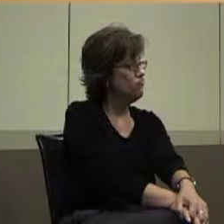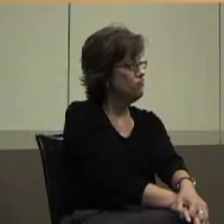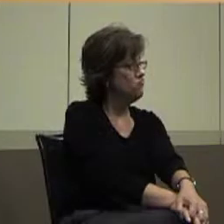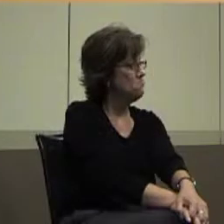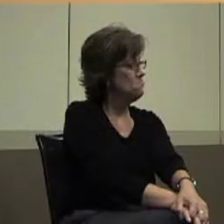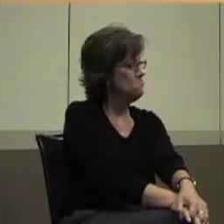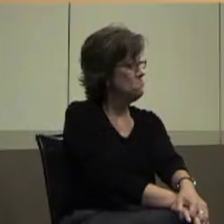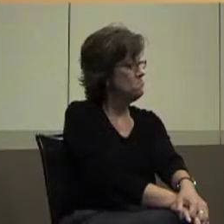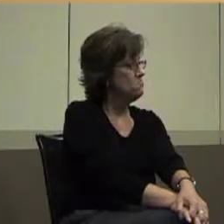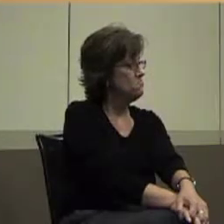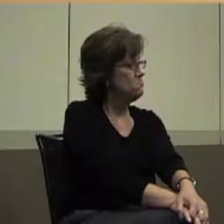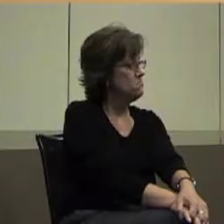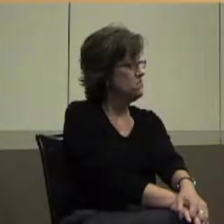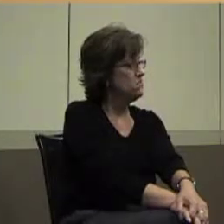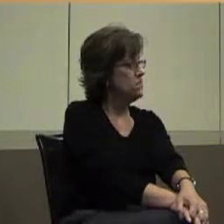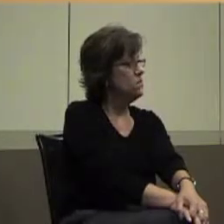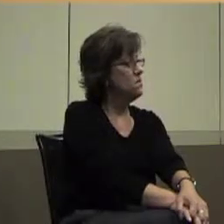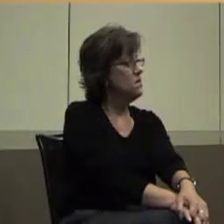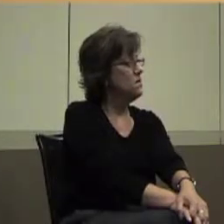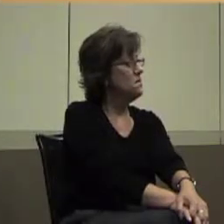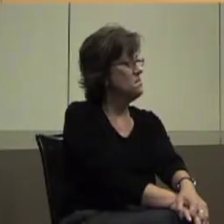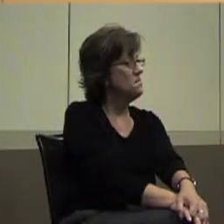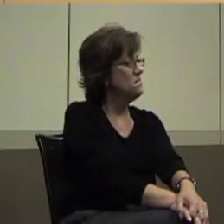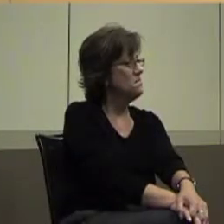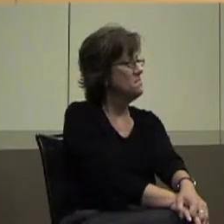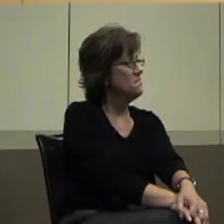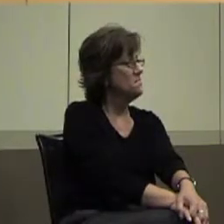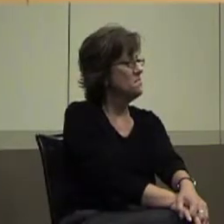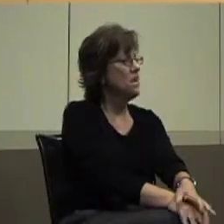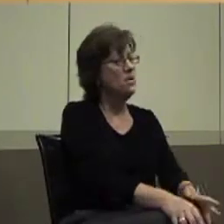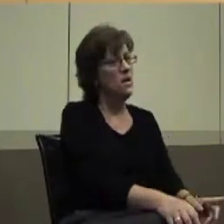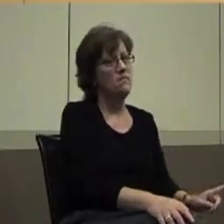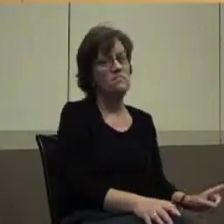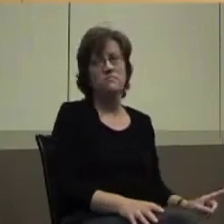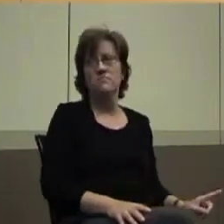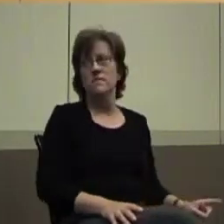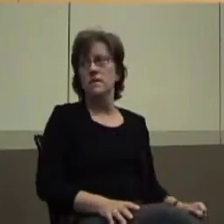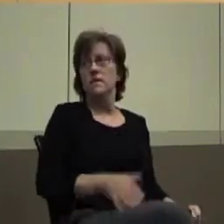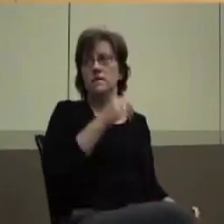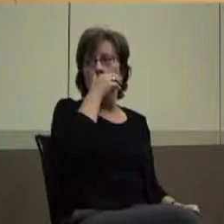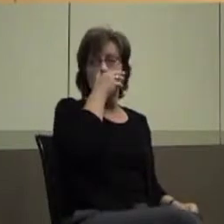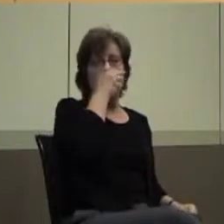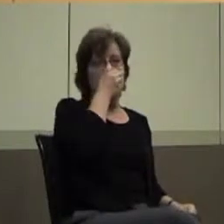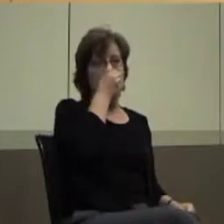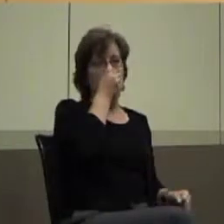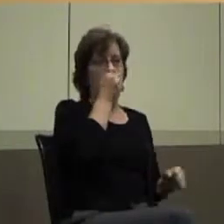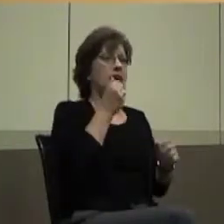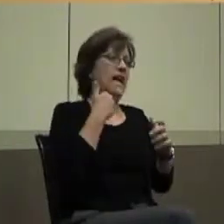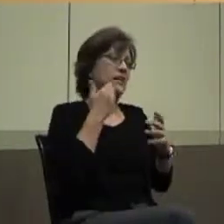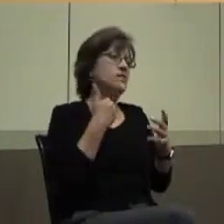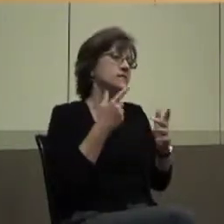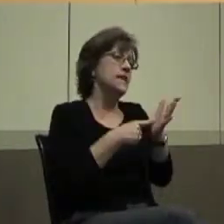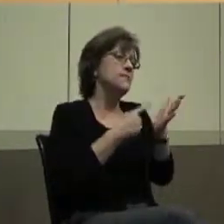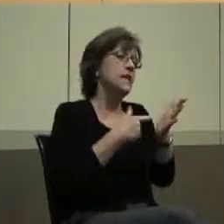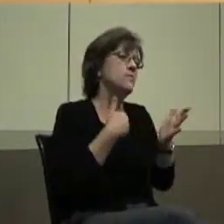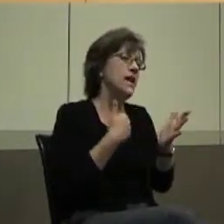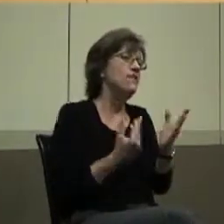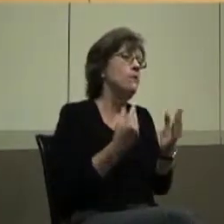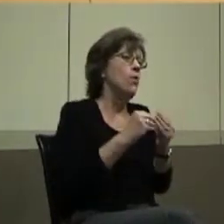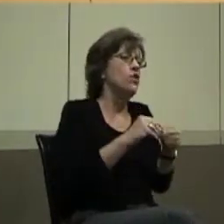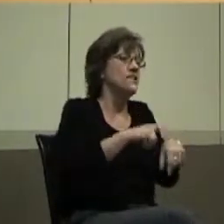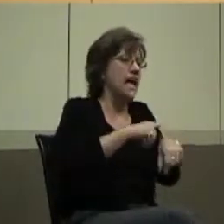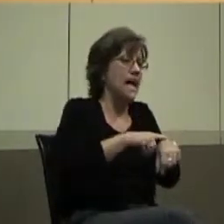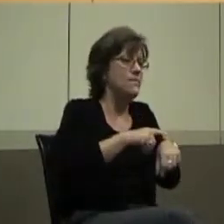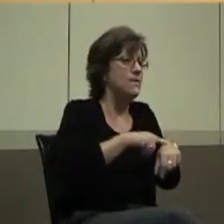Okay. I know that didn't give you a whole lot of time. And sometimes if we have a lot more time, I give people more time to really